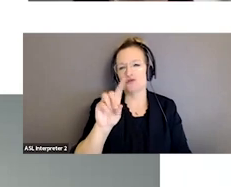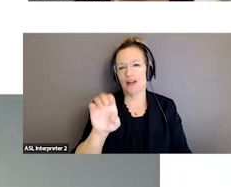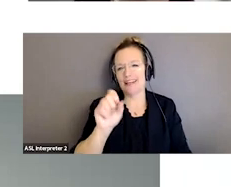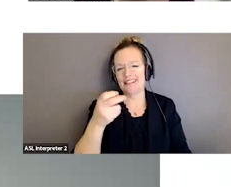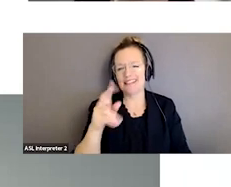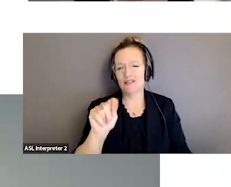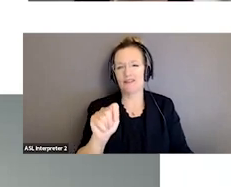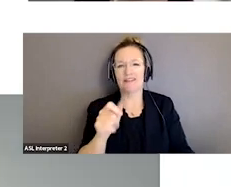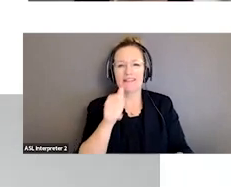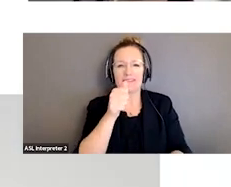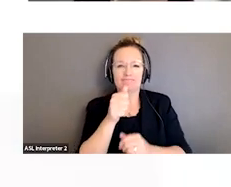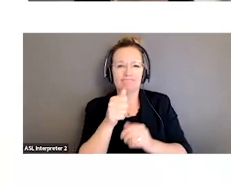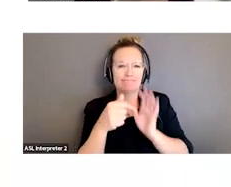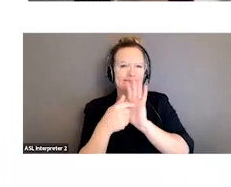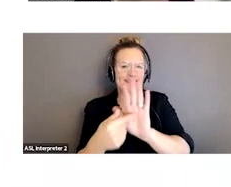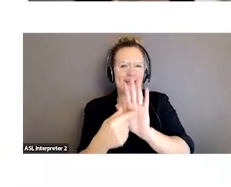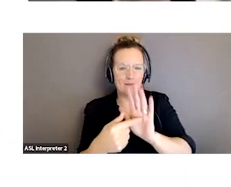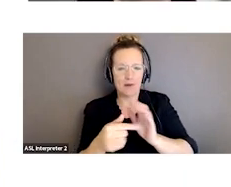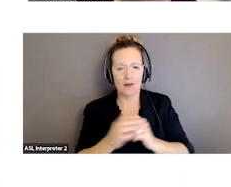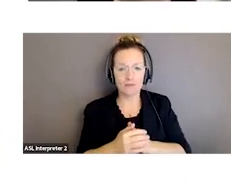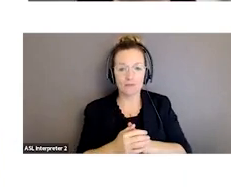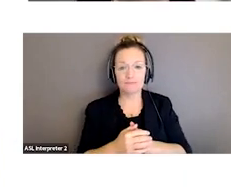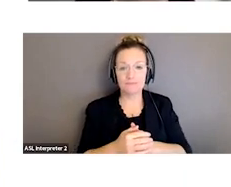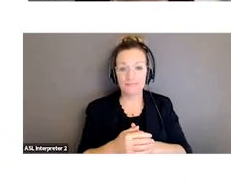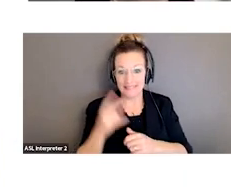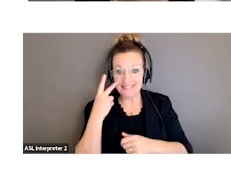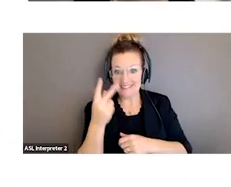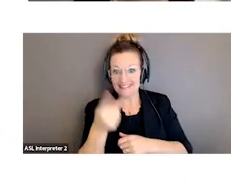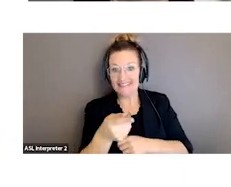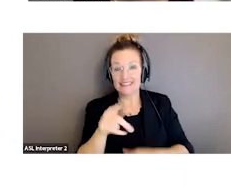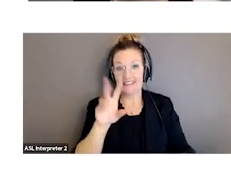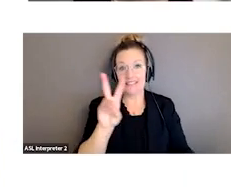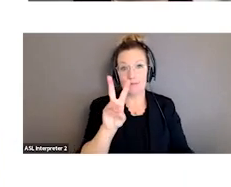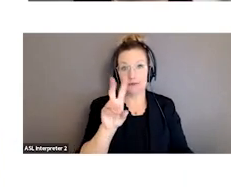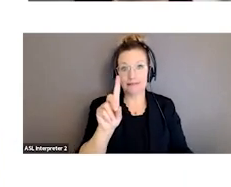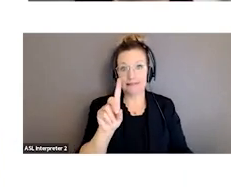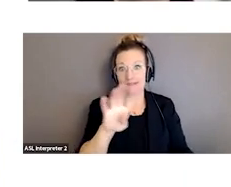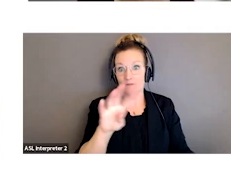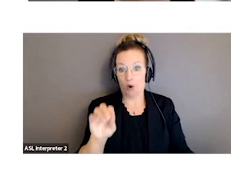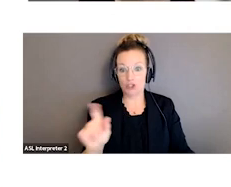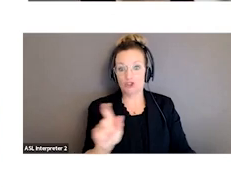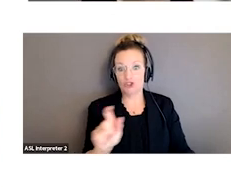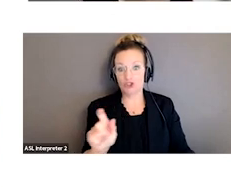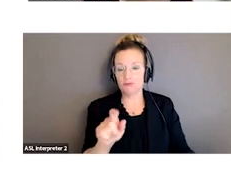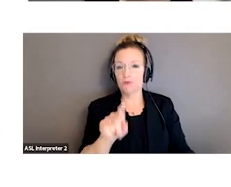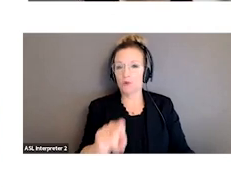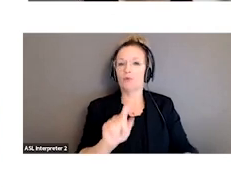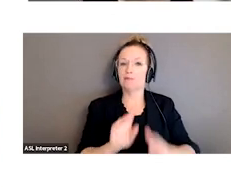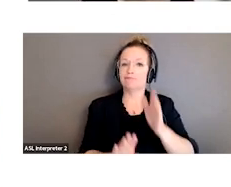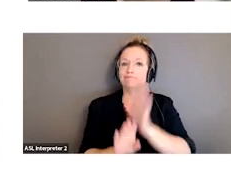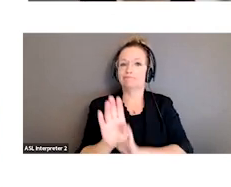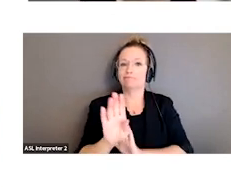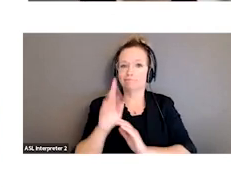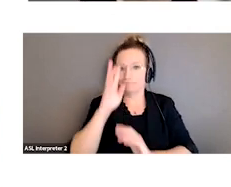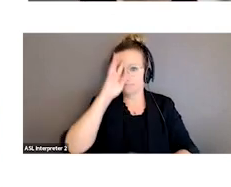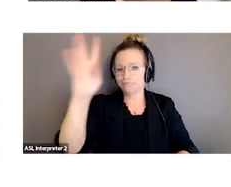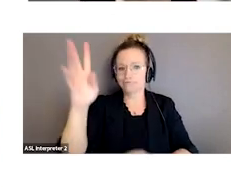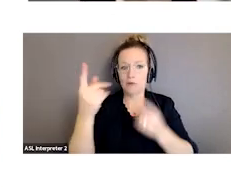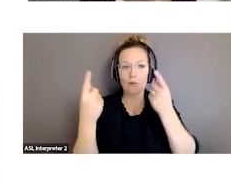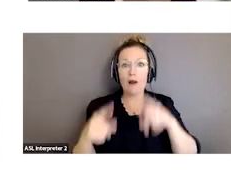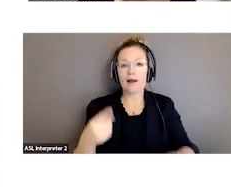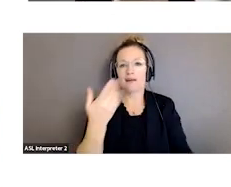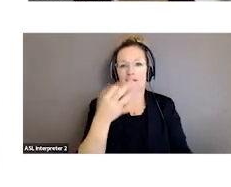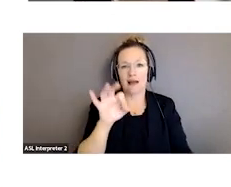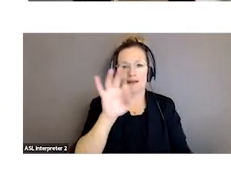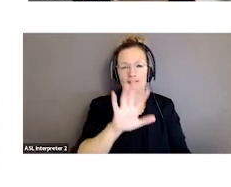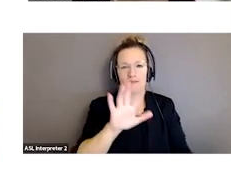something completely different, which is WD-40. WD-40 was developed in 1953 as a